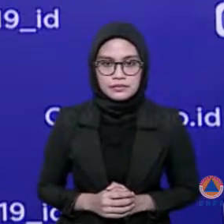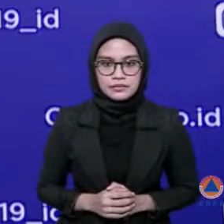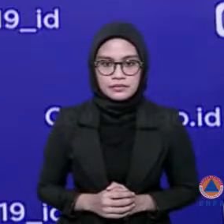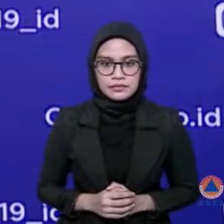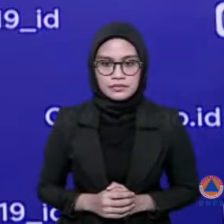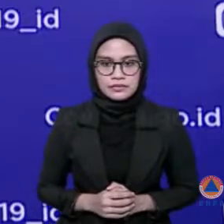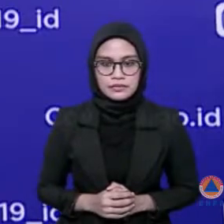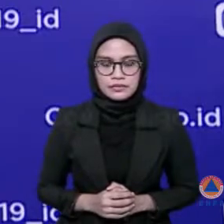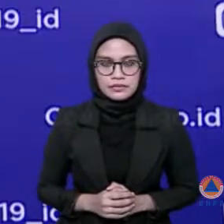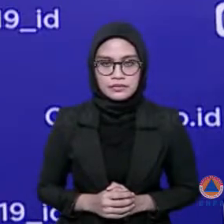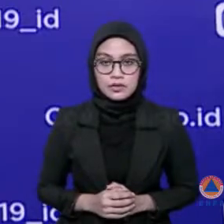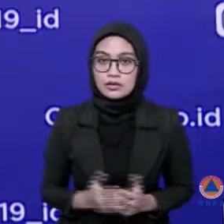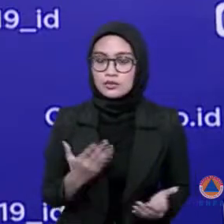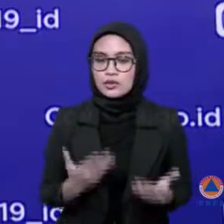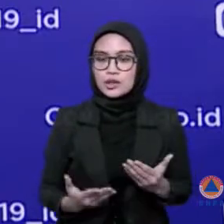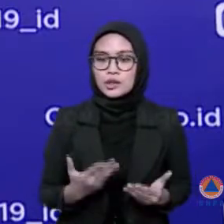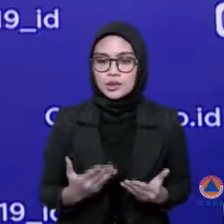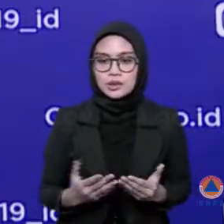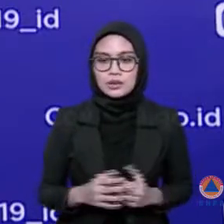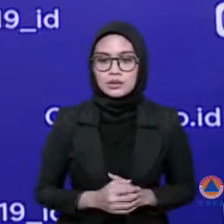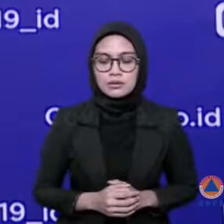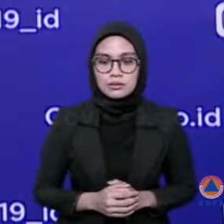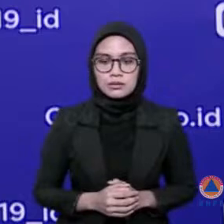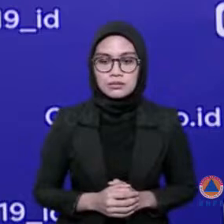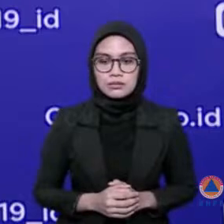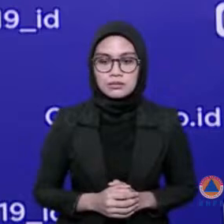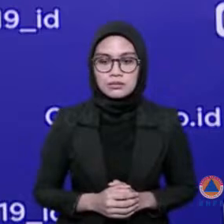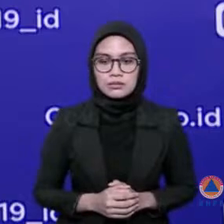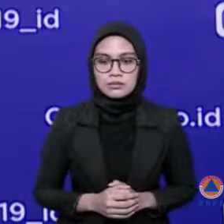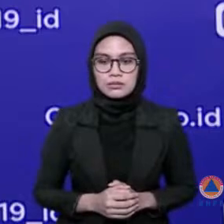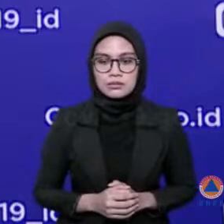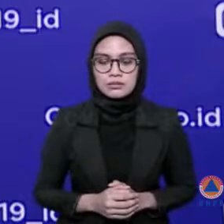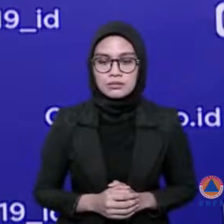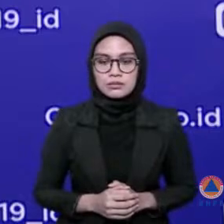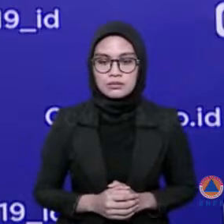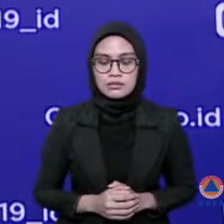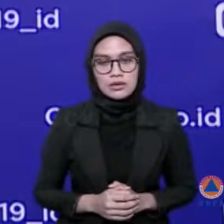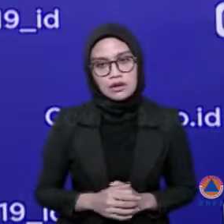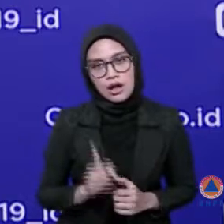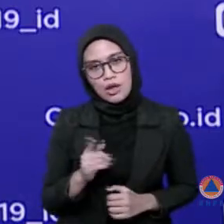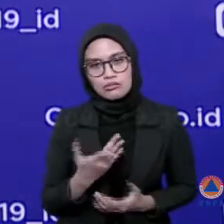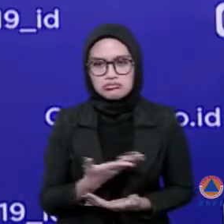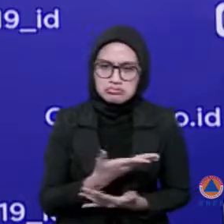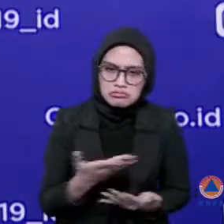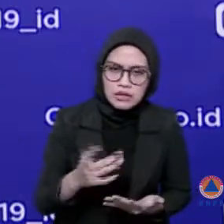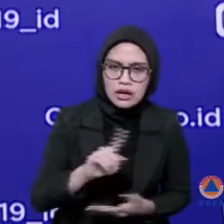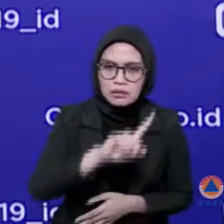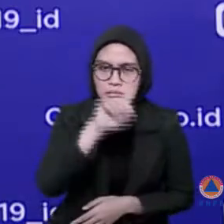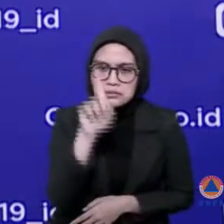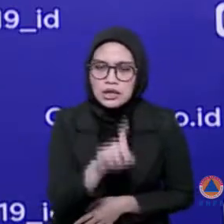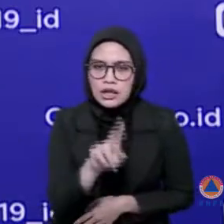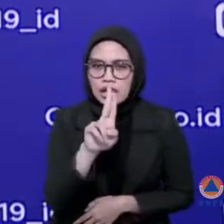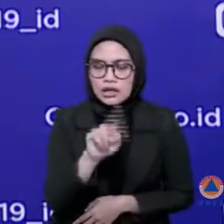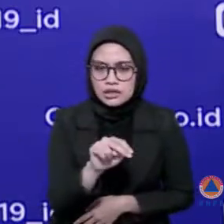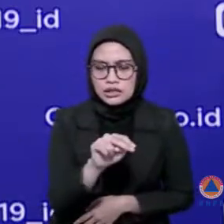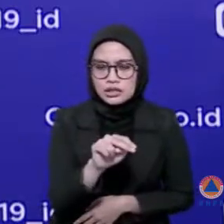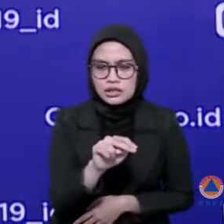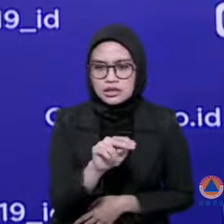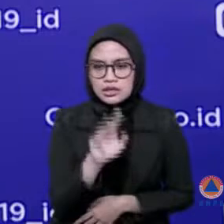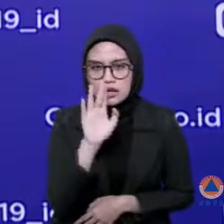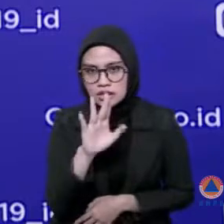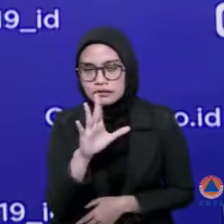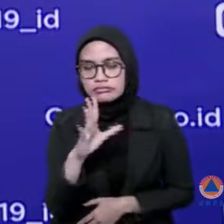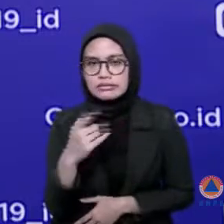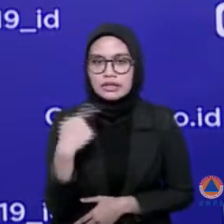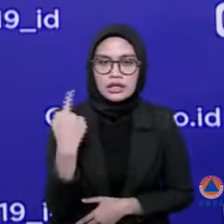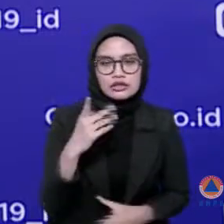Probably if at Davis, if there are more other questions, probably we can